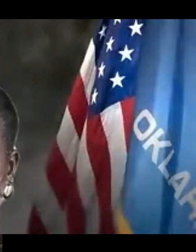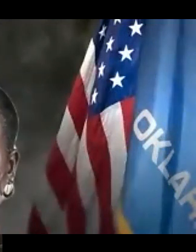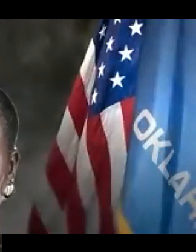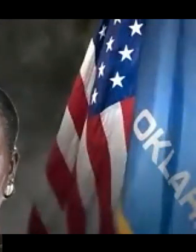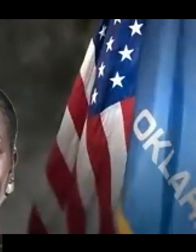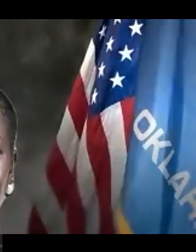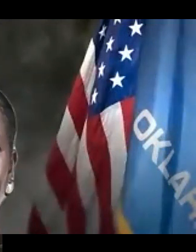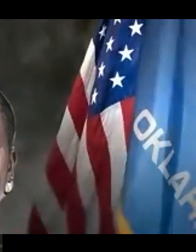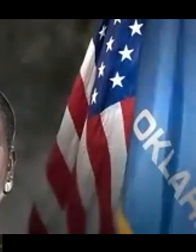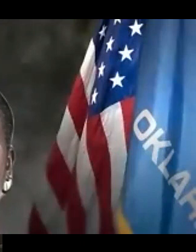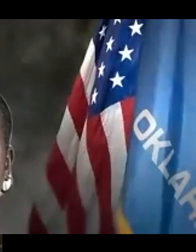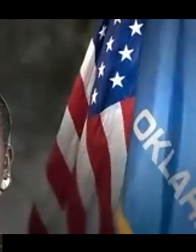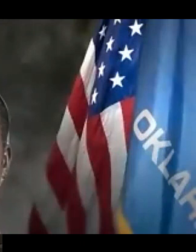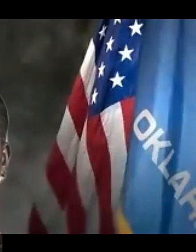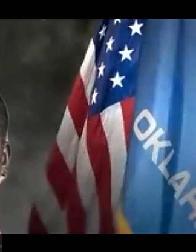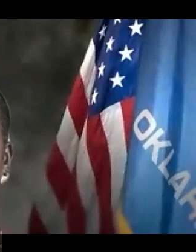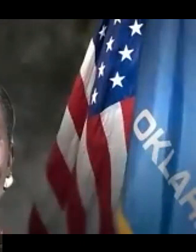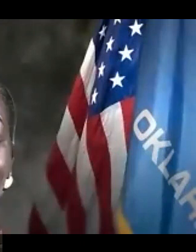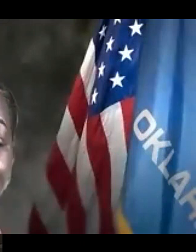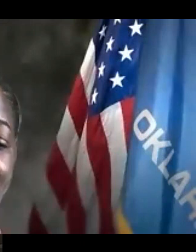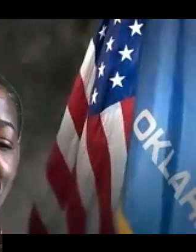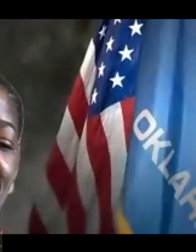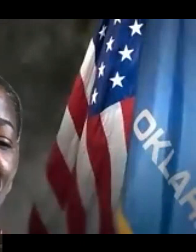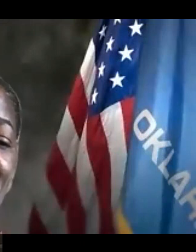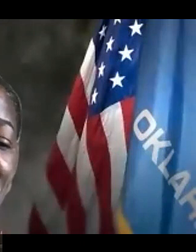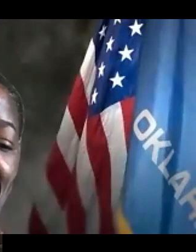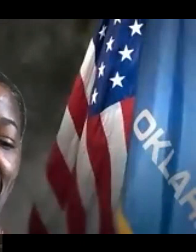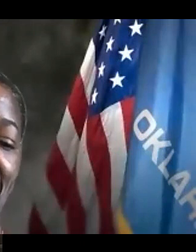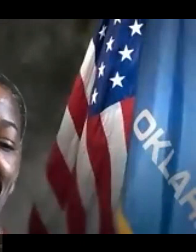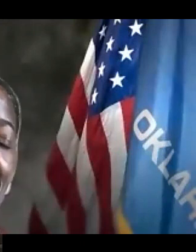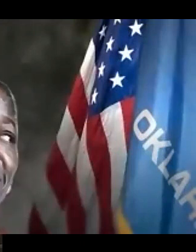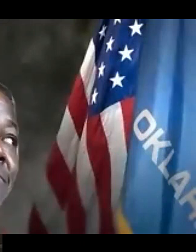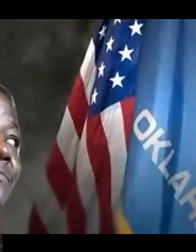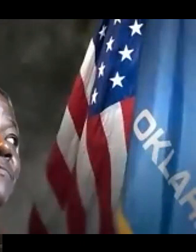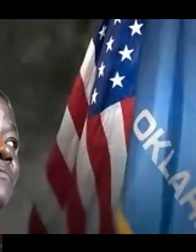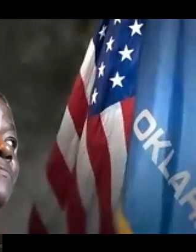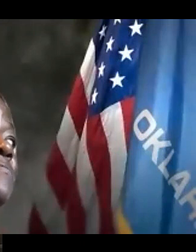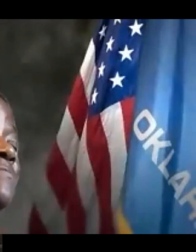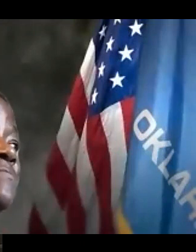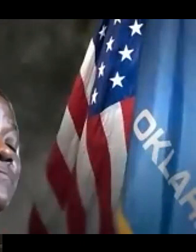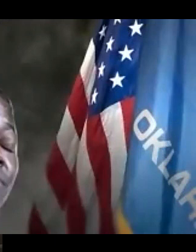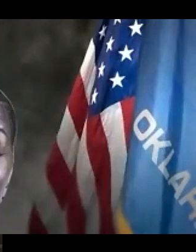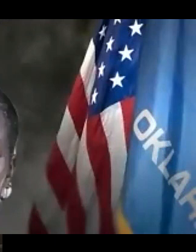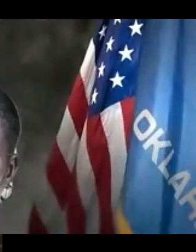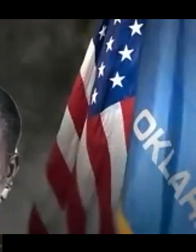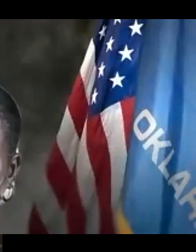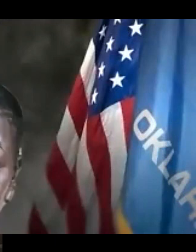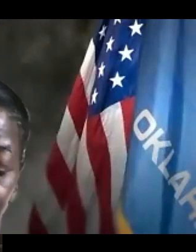lives. yes. So what does that cost? It's cost reimbursed. It's PPS2